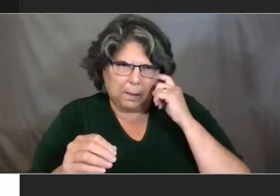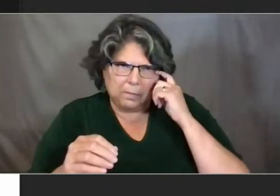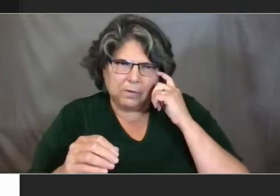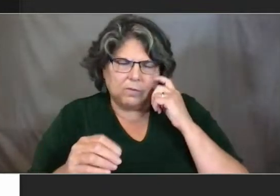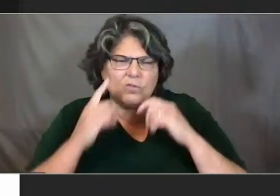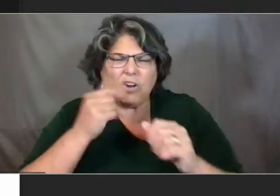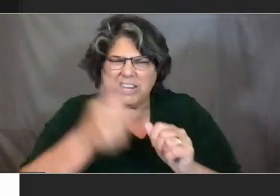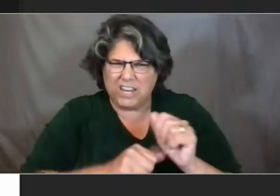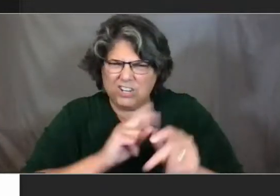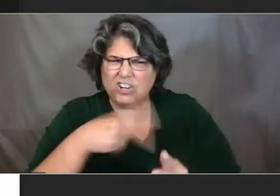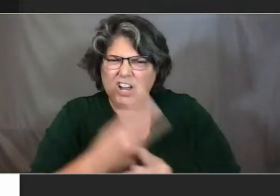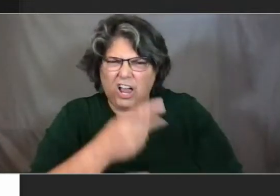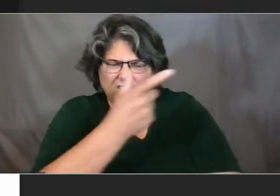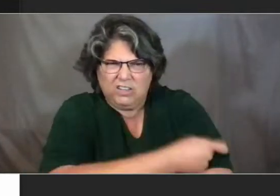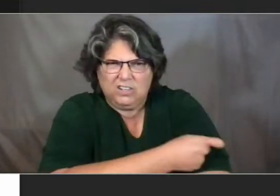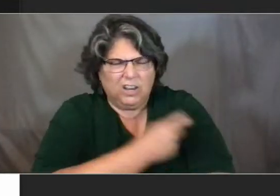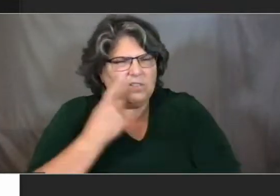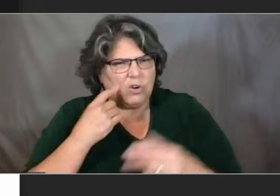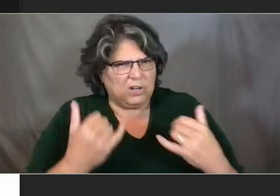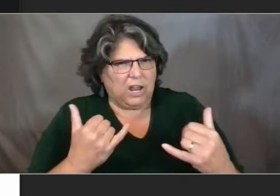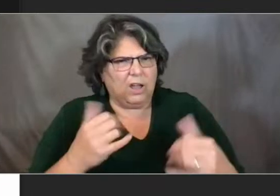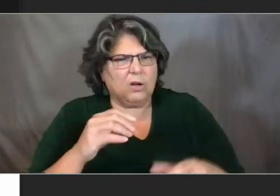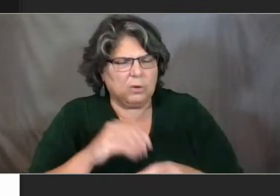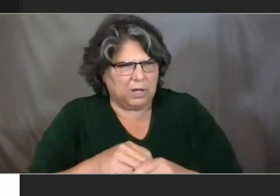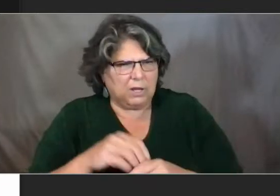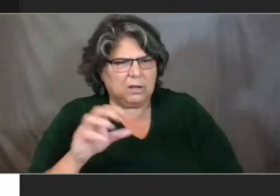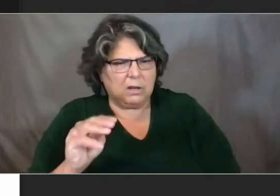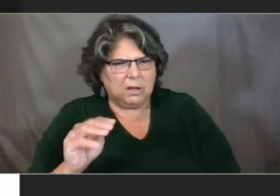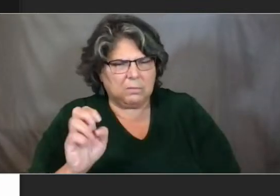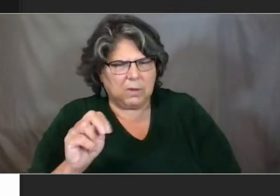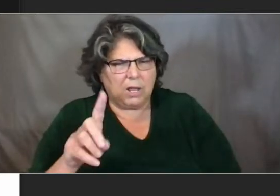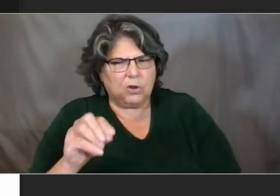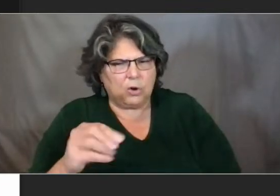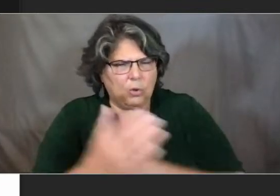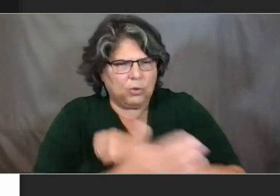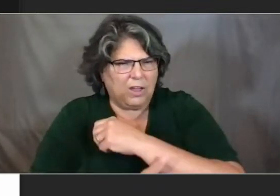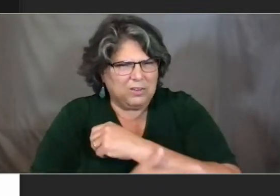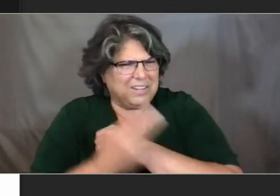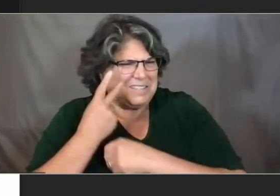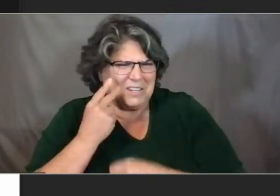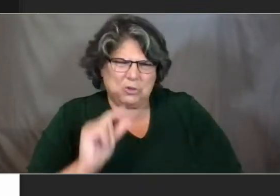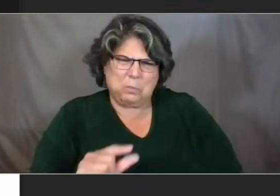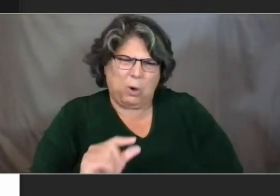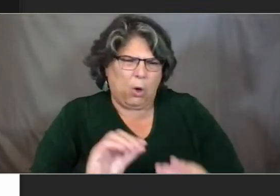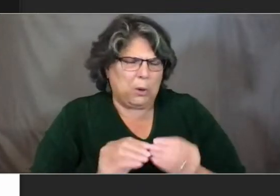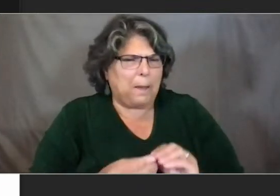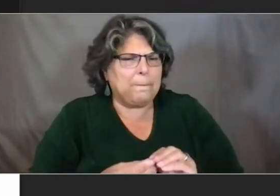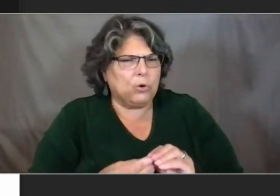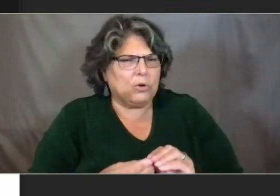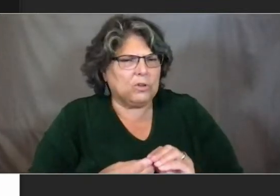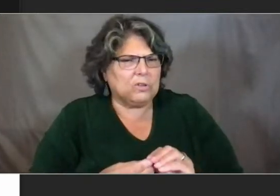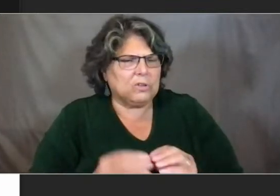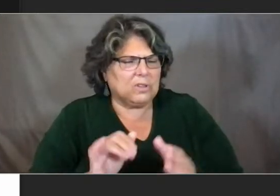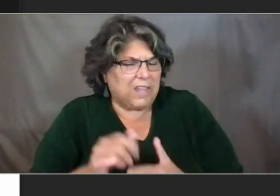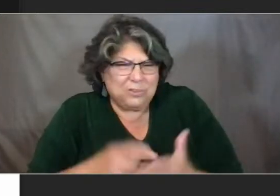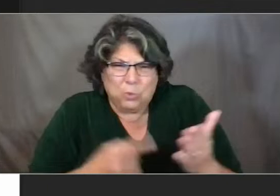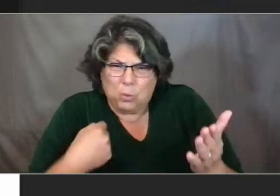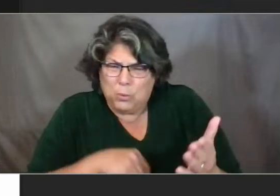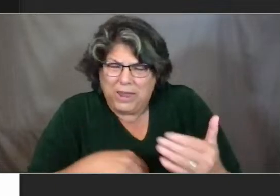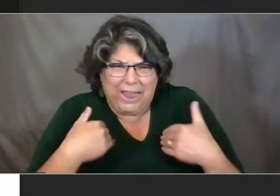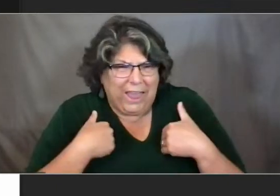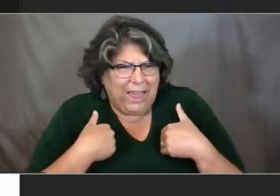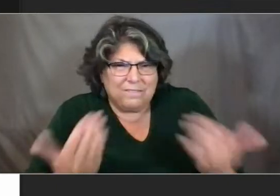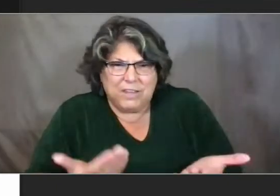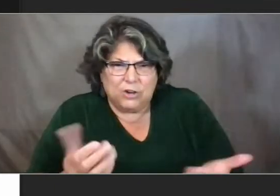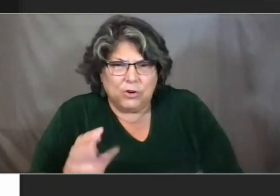vaccines currently from Mendocino County. You'll notice those numbers are very, very small because that's what we're seeing here in Mendocino County. They're much larger